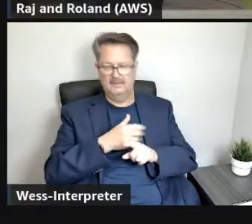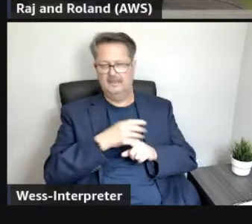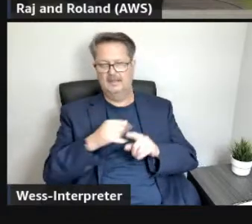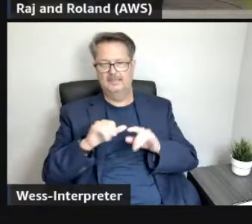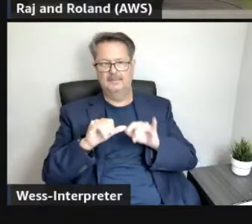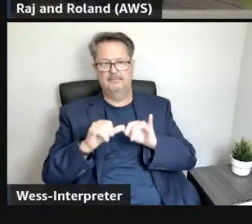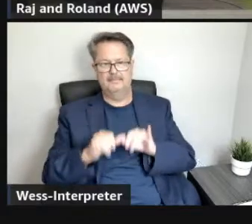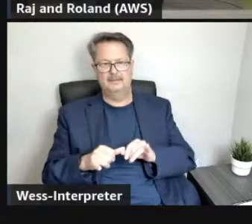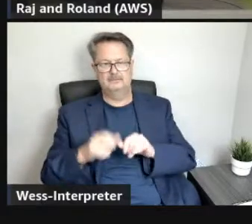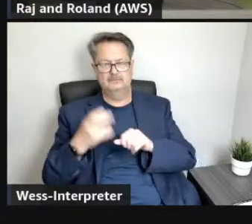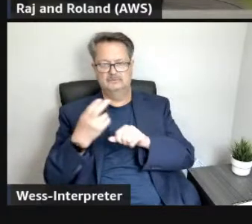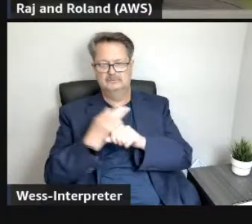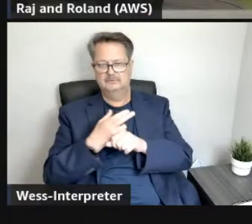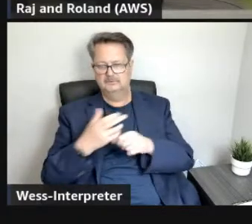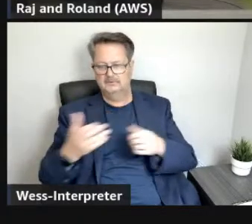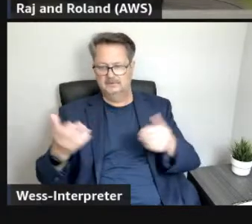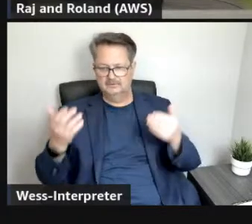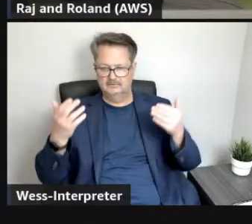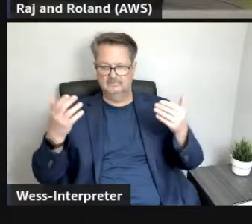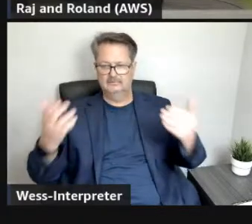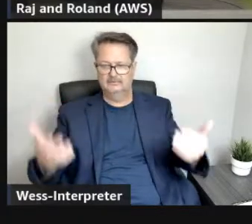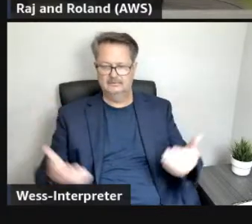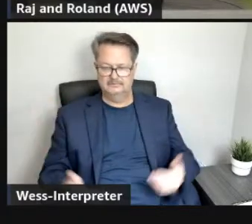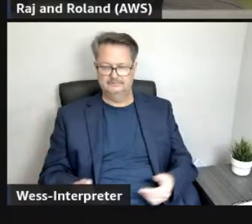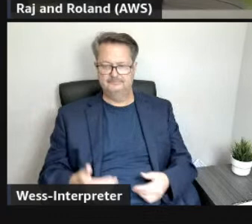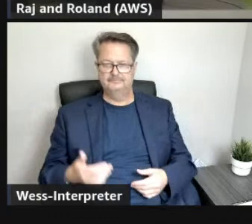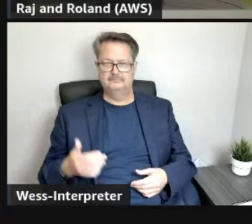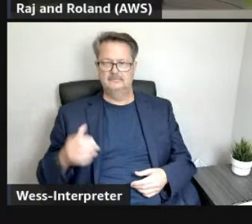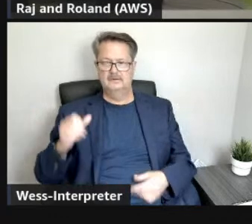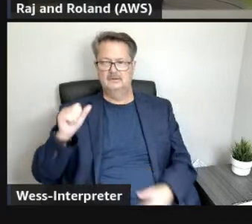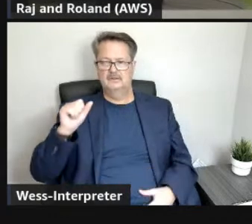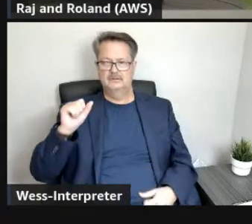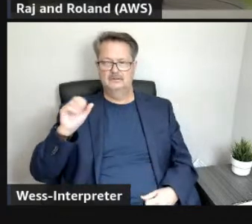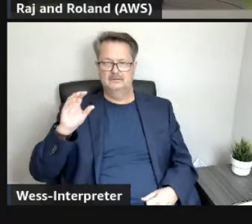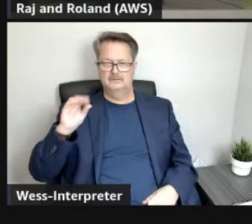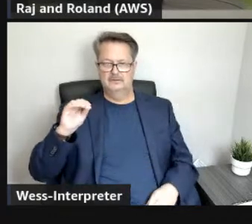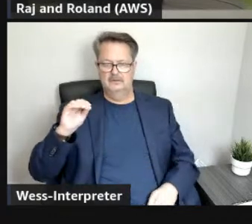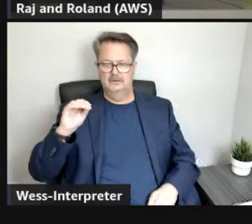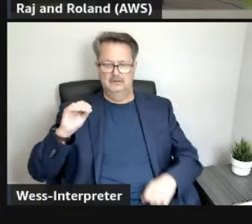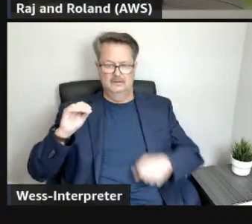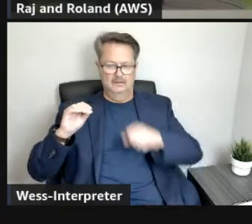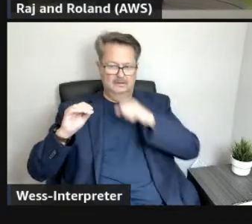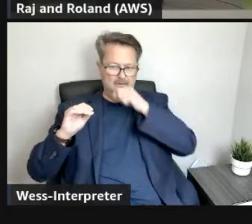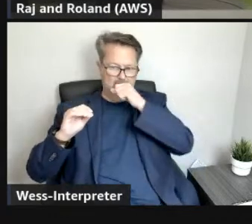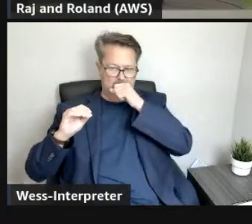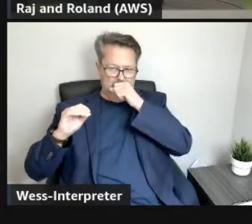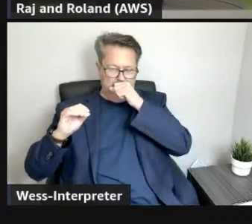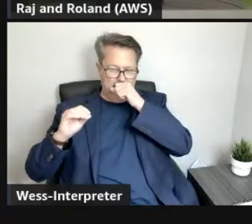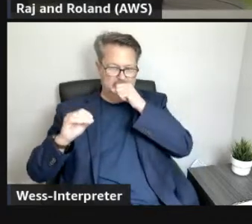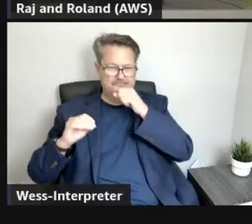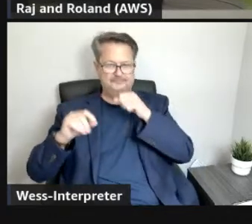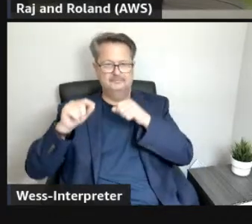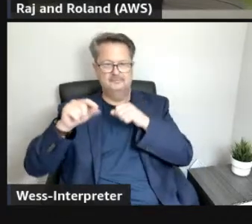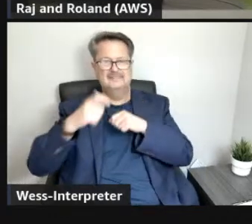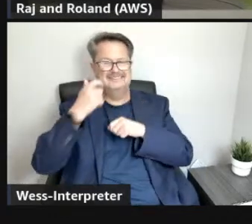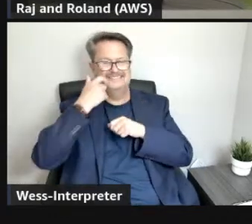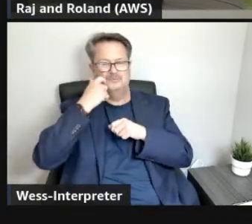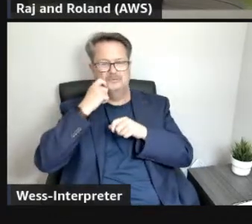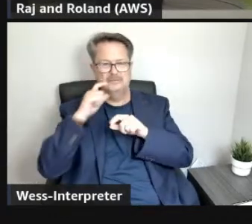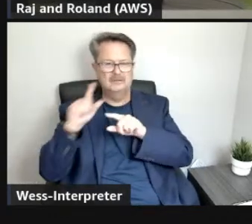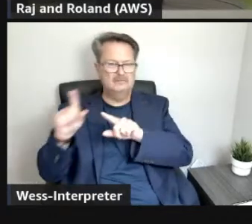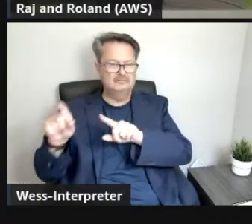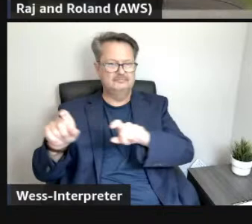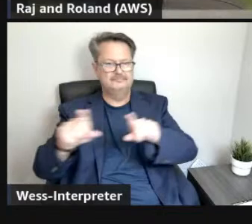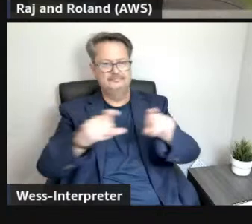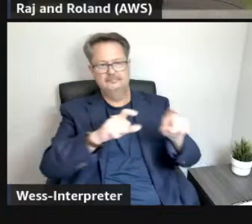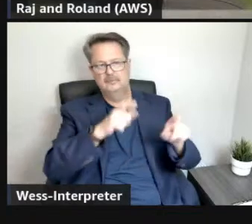get going. And so this was a recent survey taken by Datadog, so customers that use